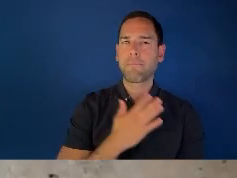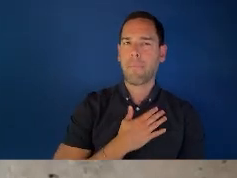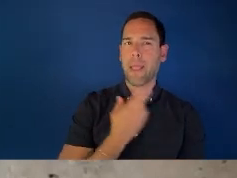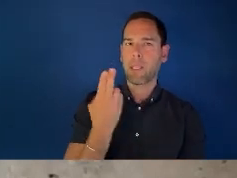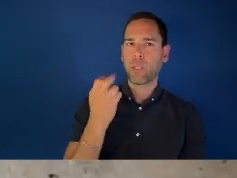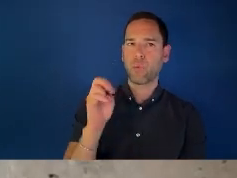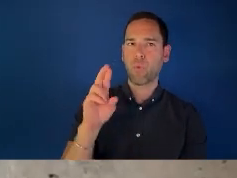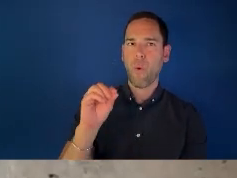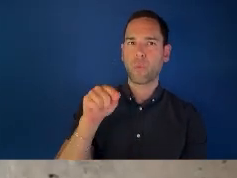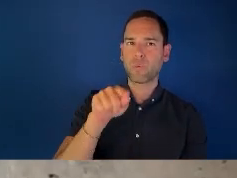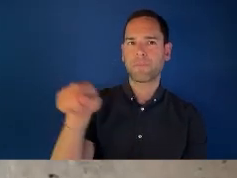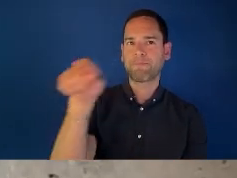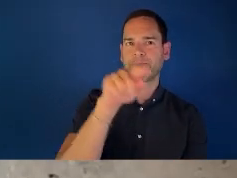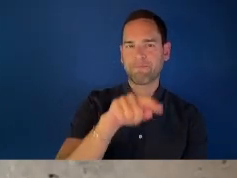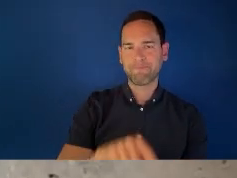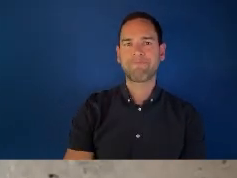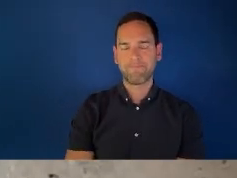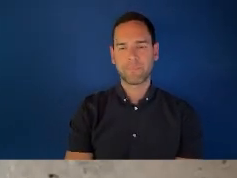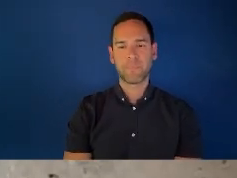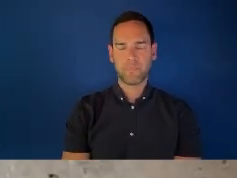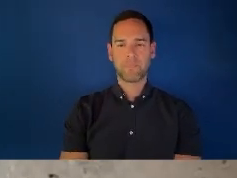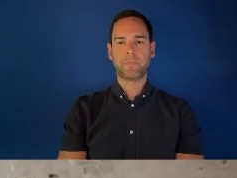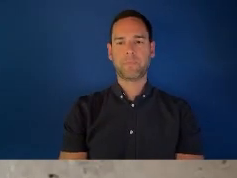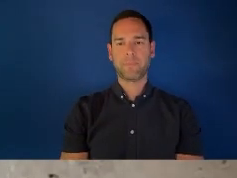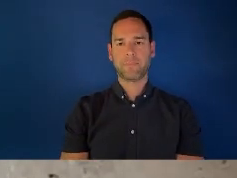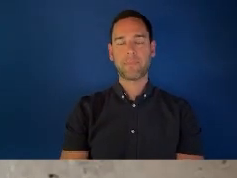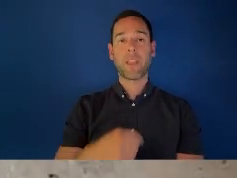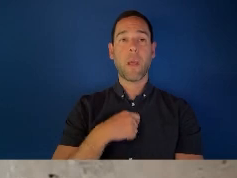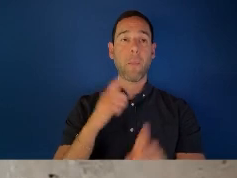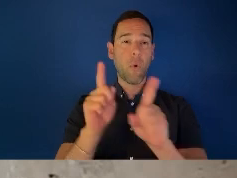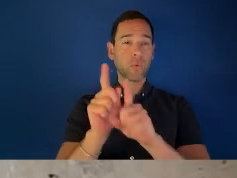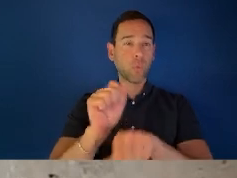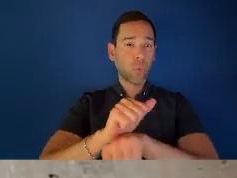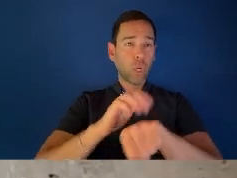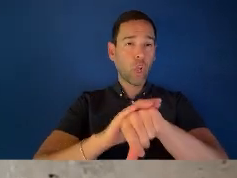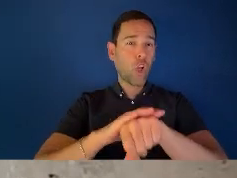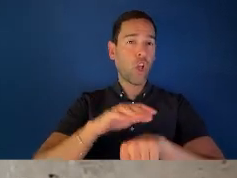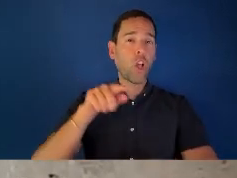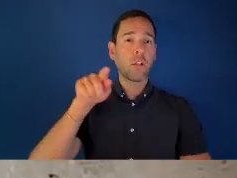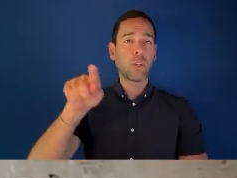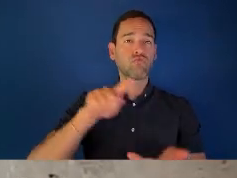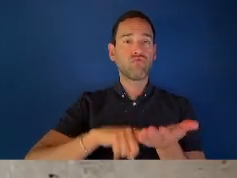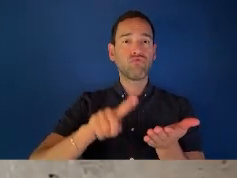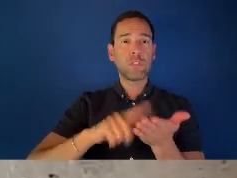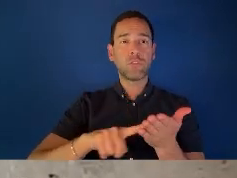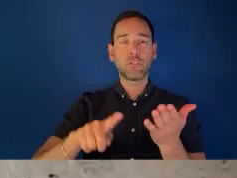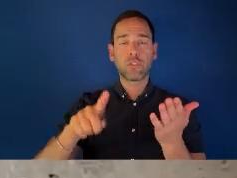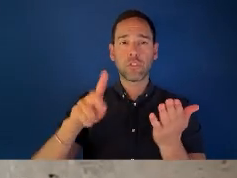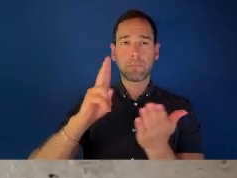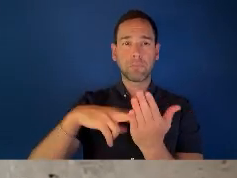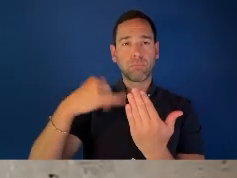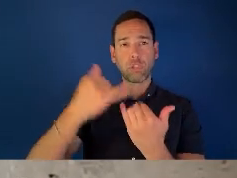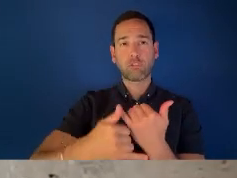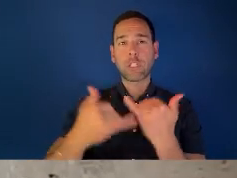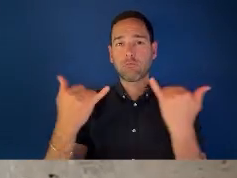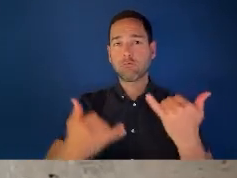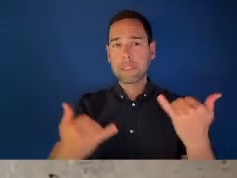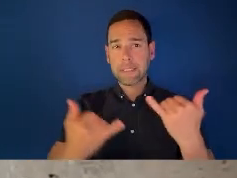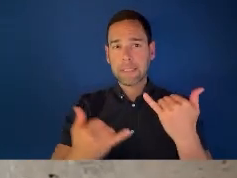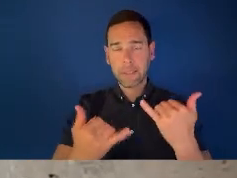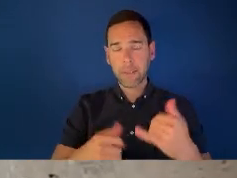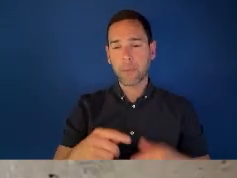Undergraduate Research Center at my school, and I was encouraged to apply for that by